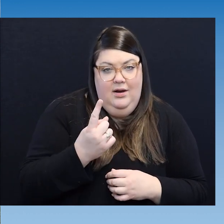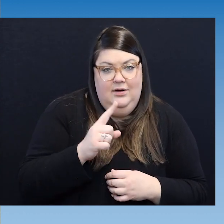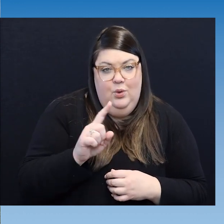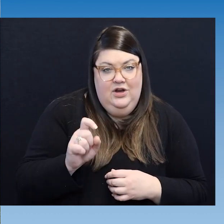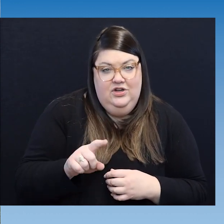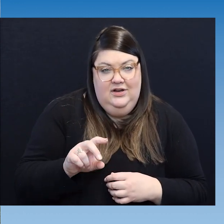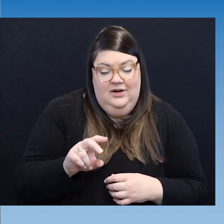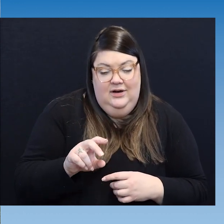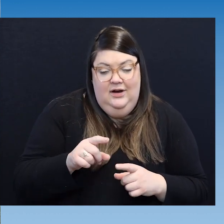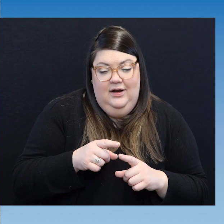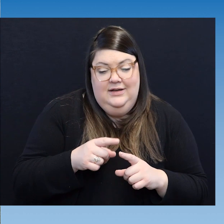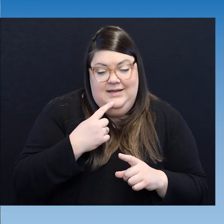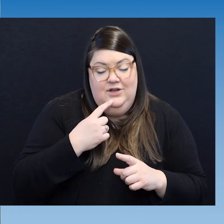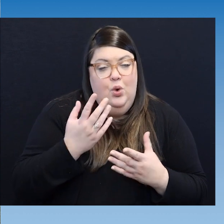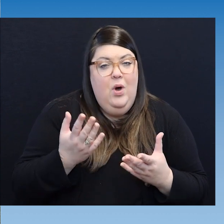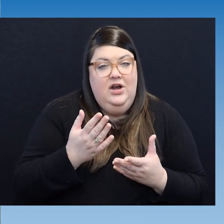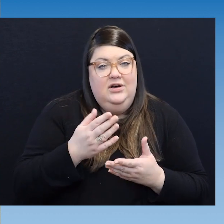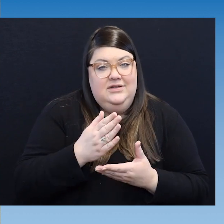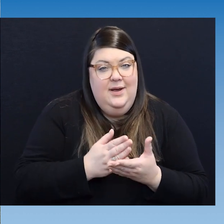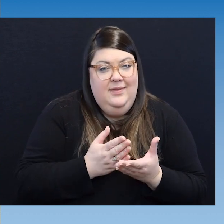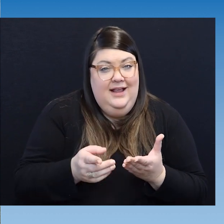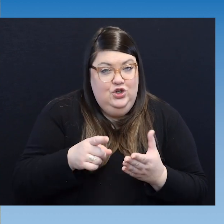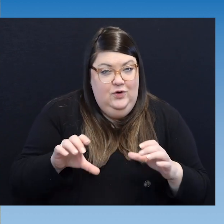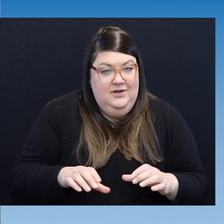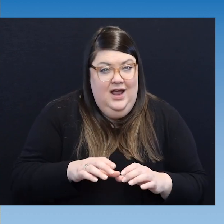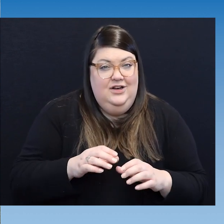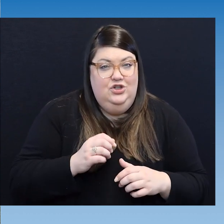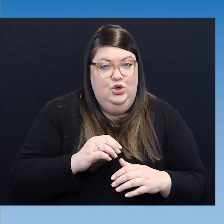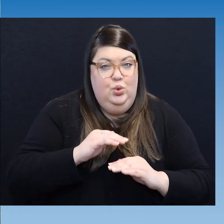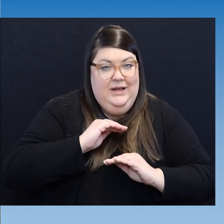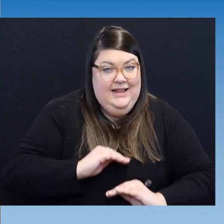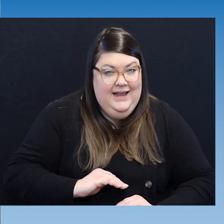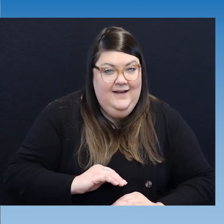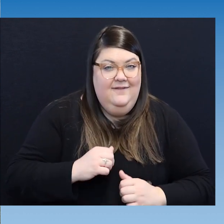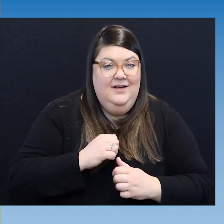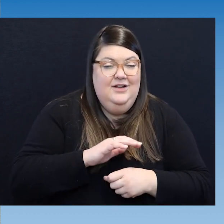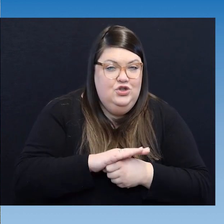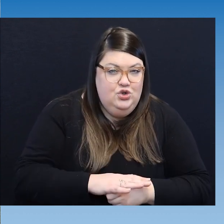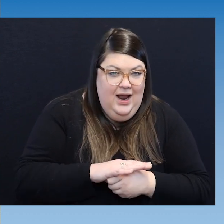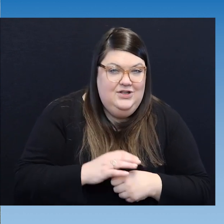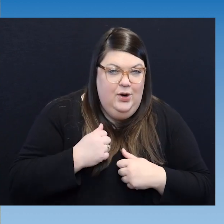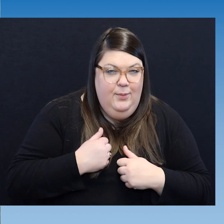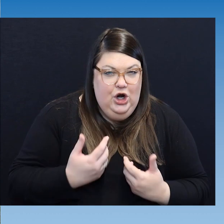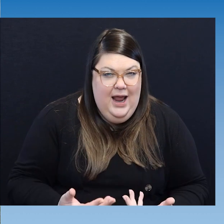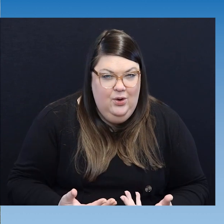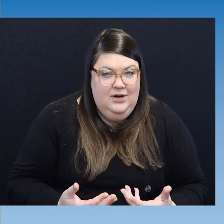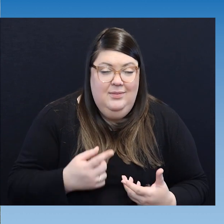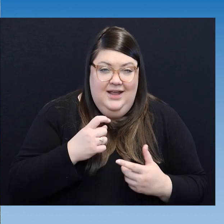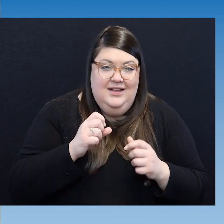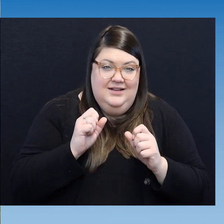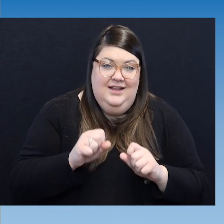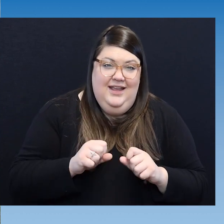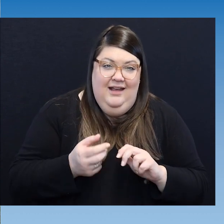One is from Yusuf. What are some things you have done to relieve stress or burnout in healthcare, as that can sometimes take